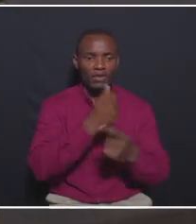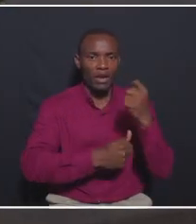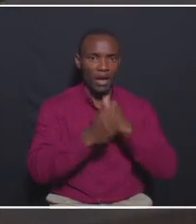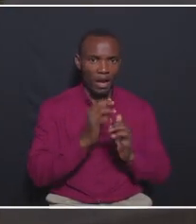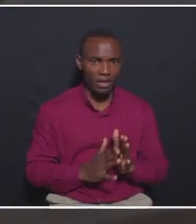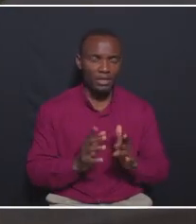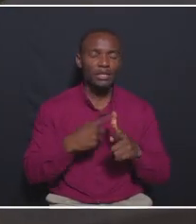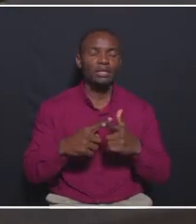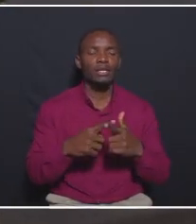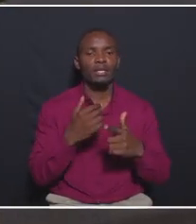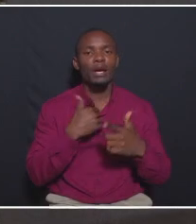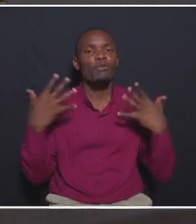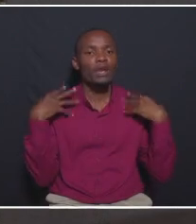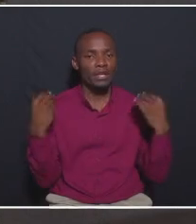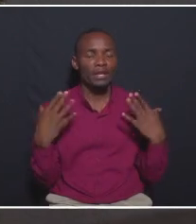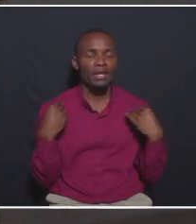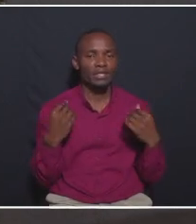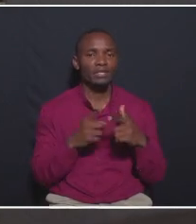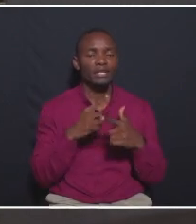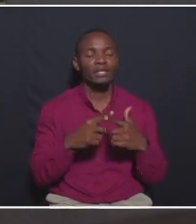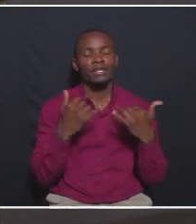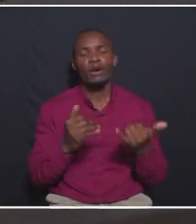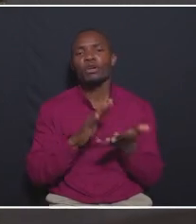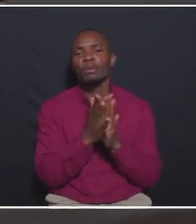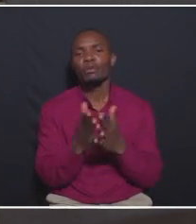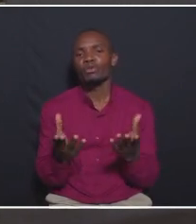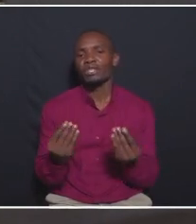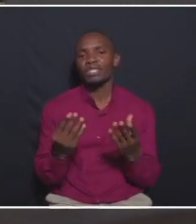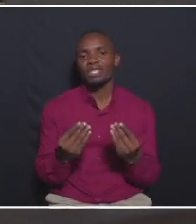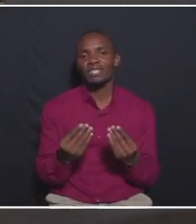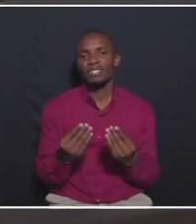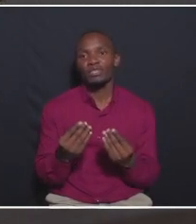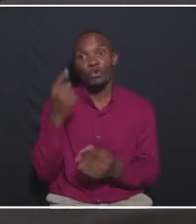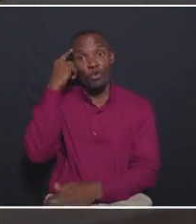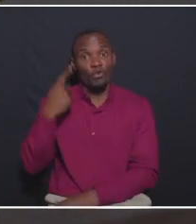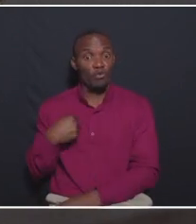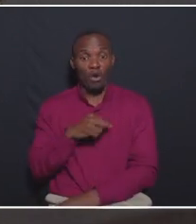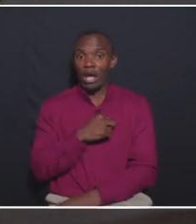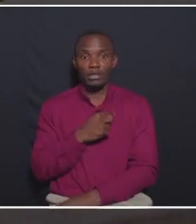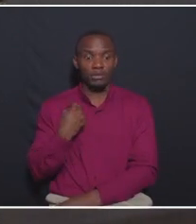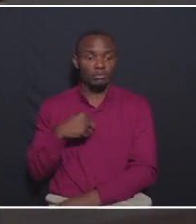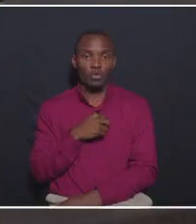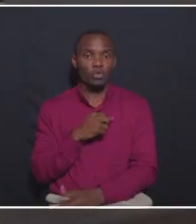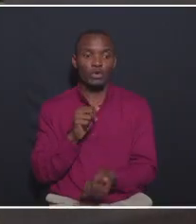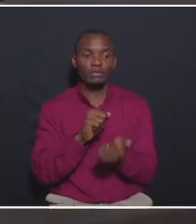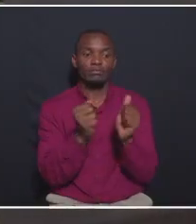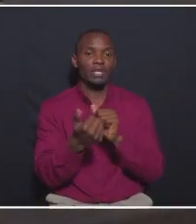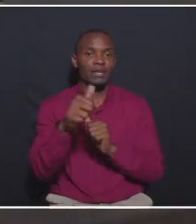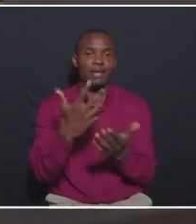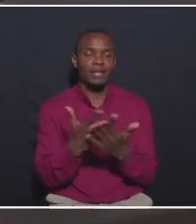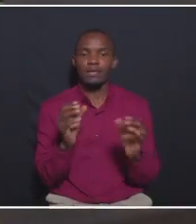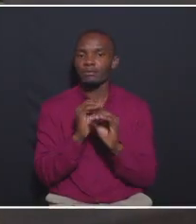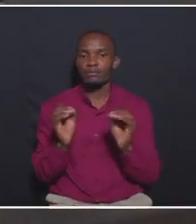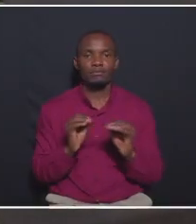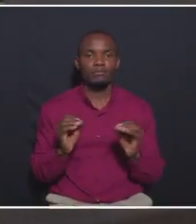actors already knew what they were coming to do, and it was easy for them. So for us, we were not fixing anything in post. There was no fixing anything.